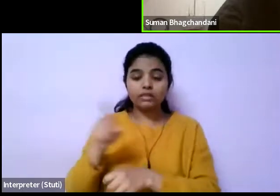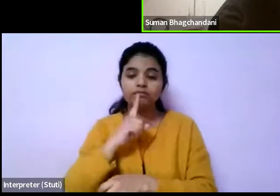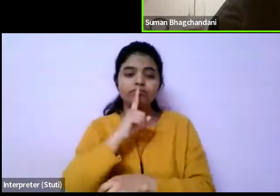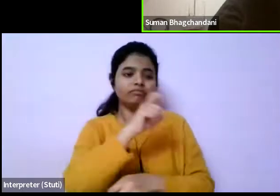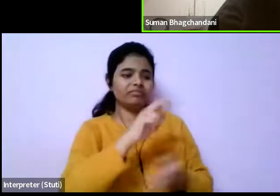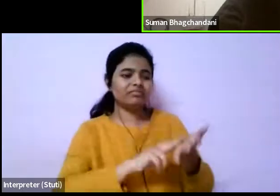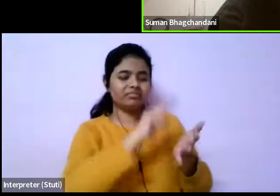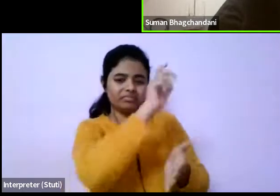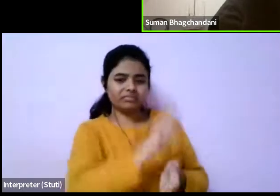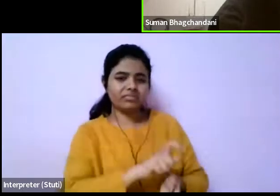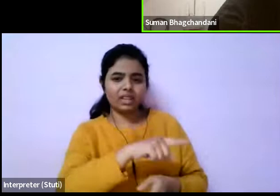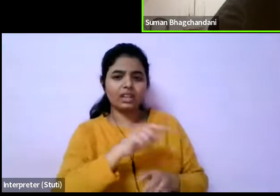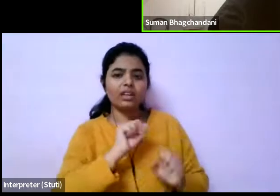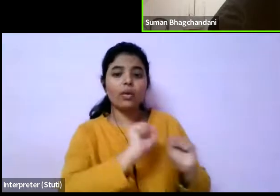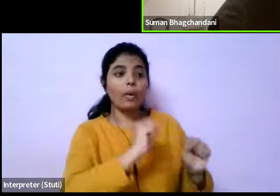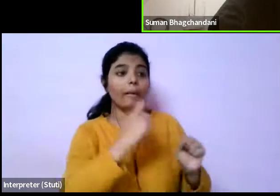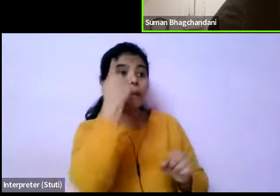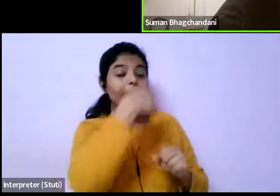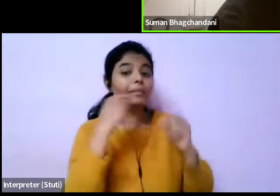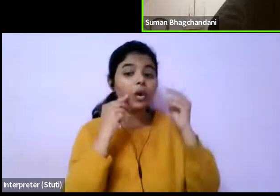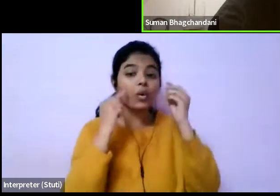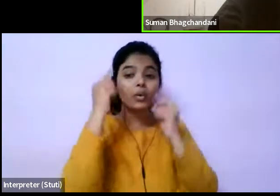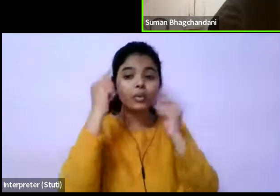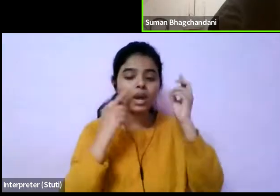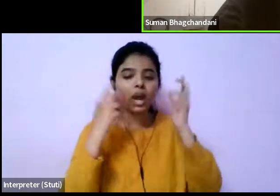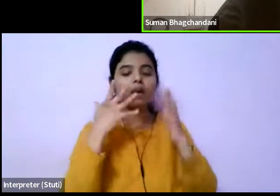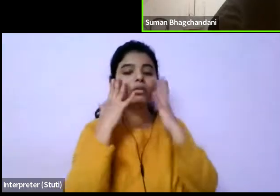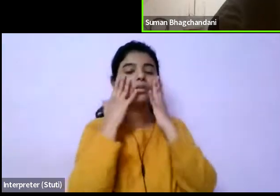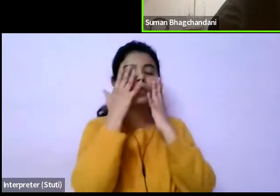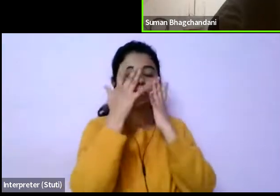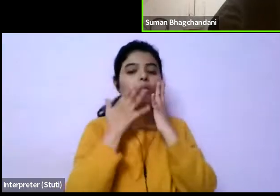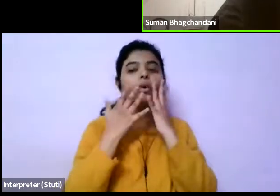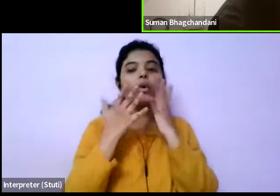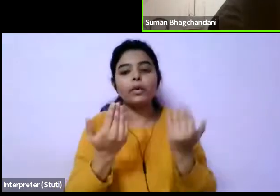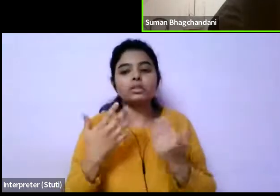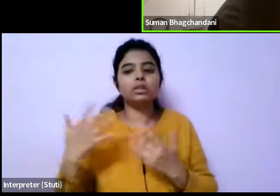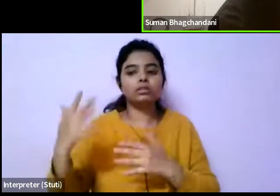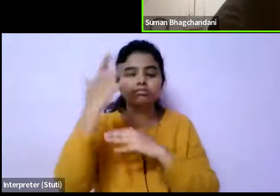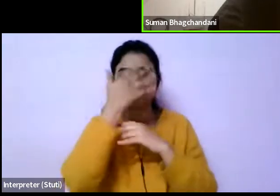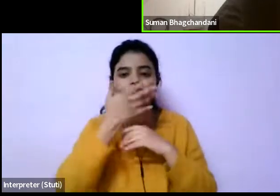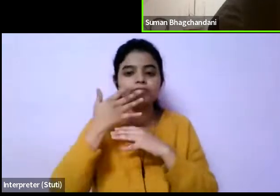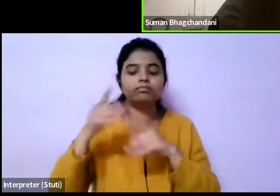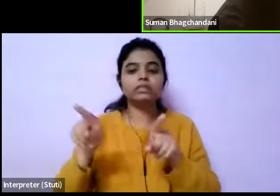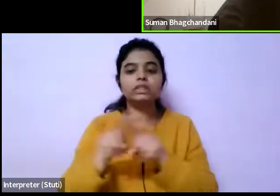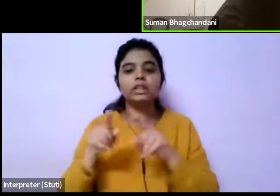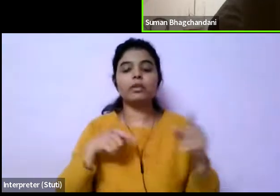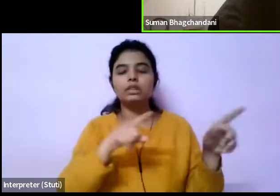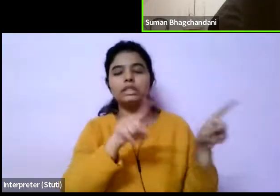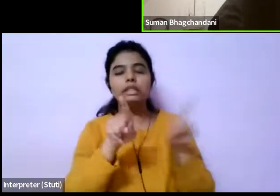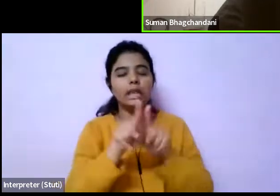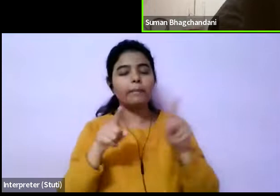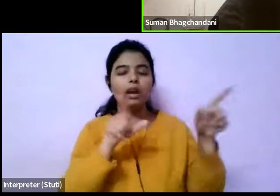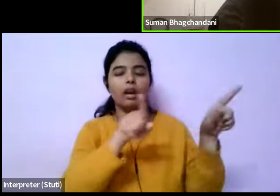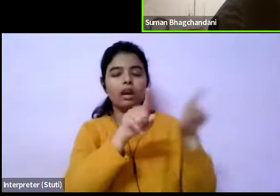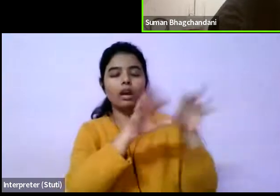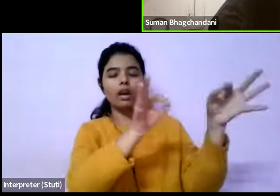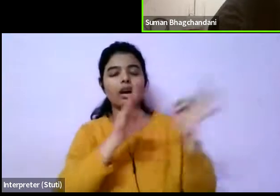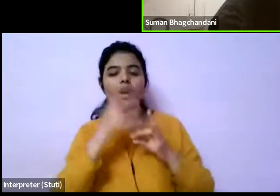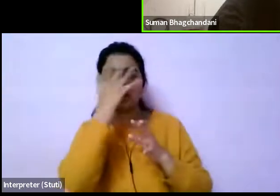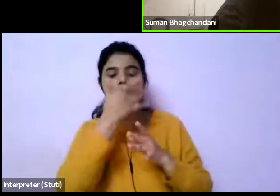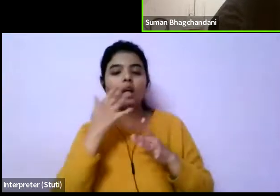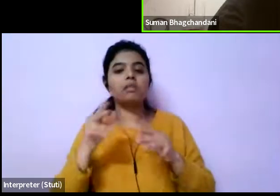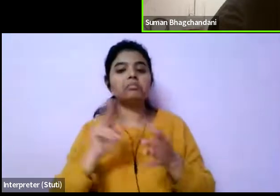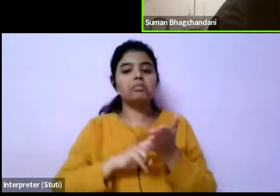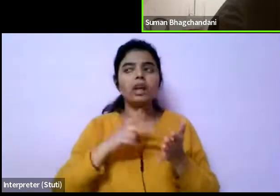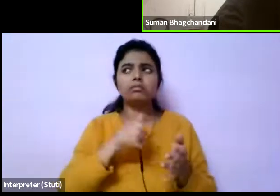to allow him to follow his facial muscles with his hands in order to imitate the same on his own face. Immediately, Nagaraj linked this